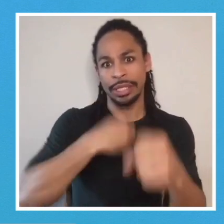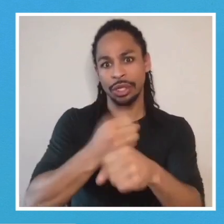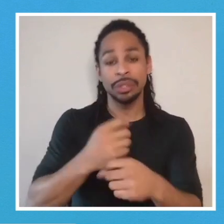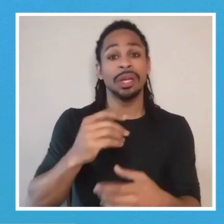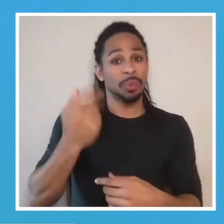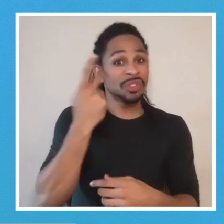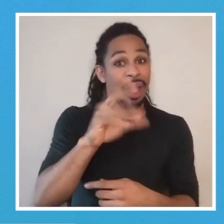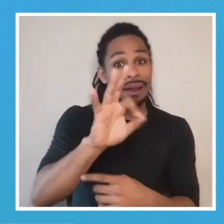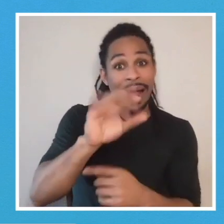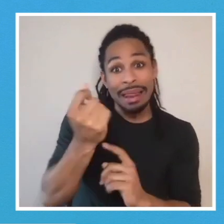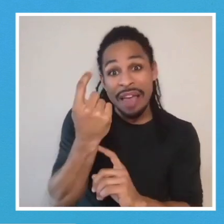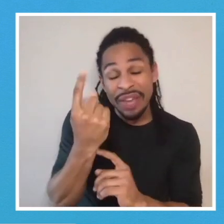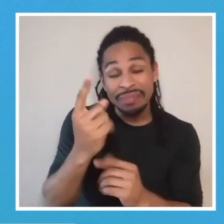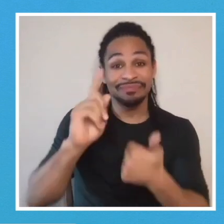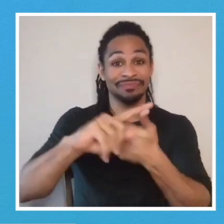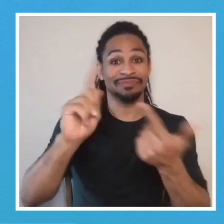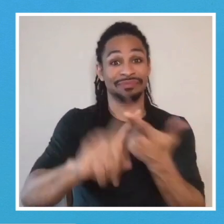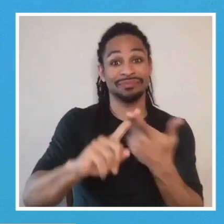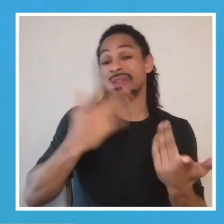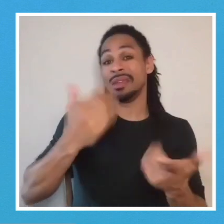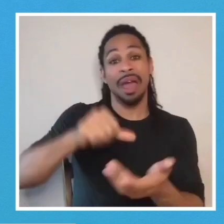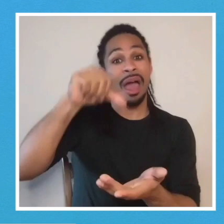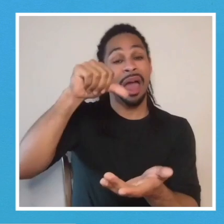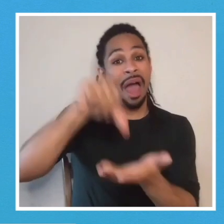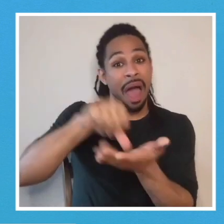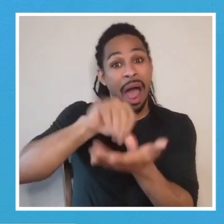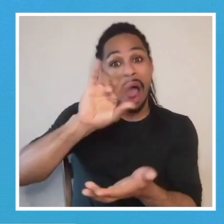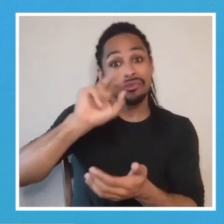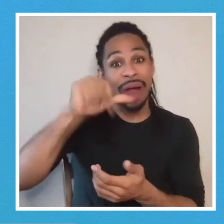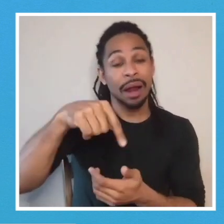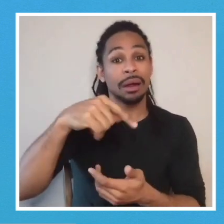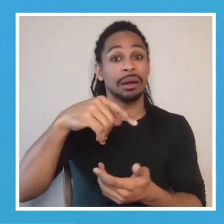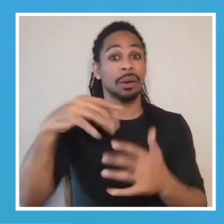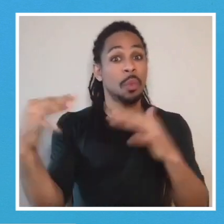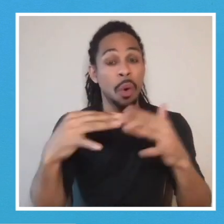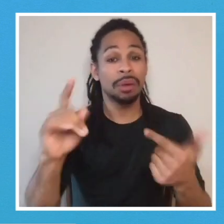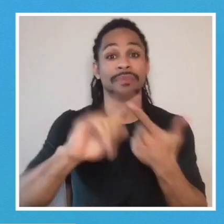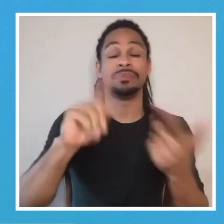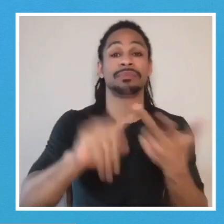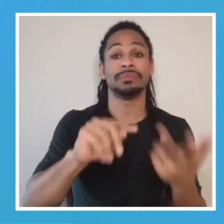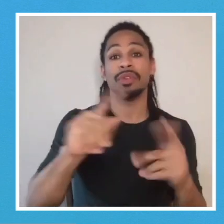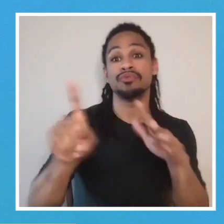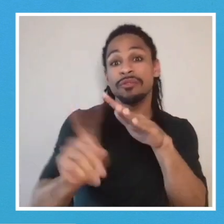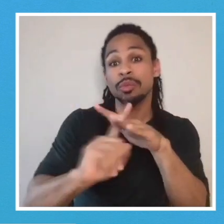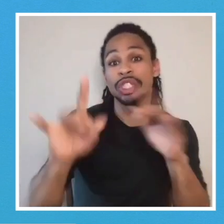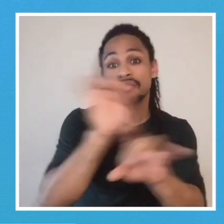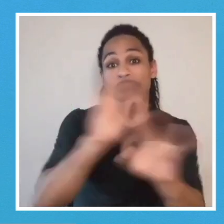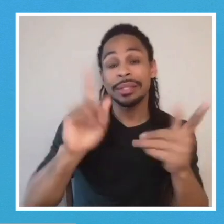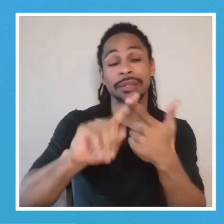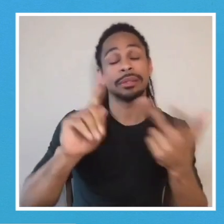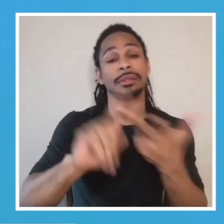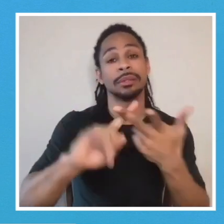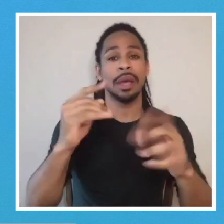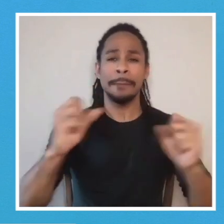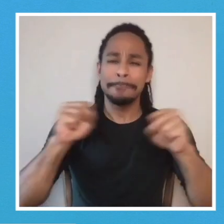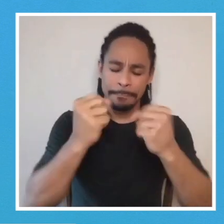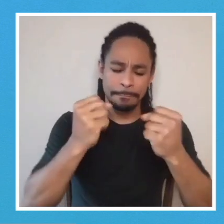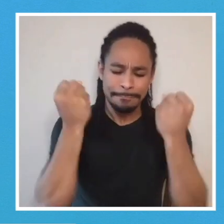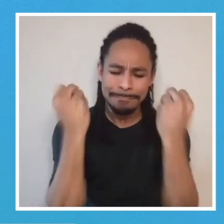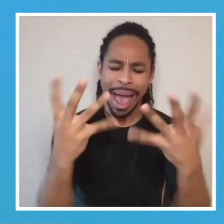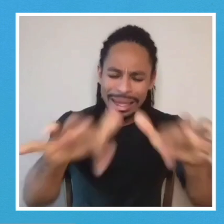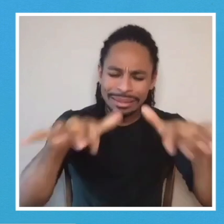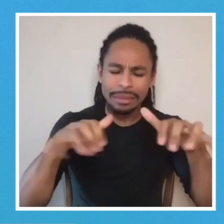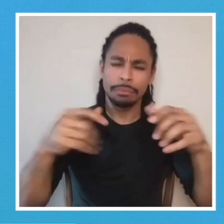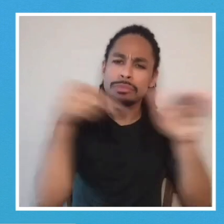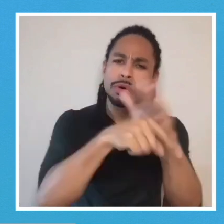and rise of ISIS, a Syrian refugee crisis, the mass murder of indigenous peoples all over the world. Not